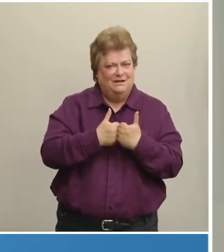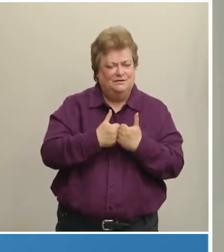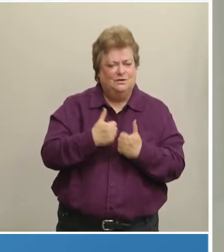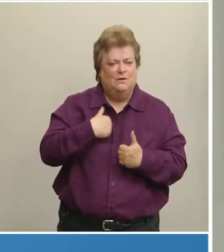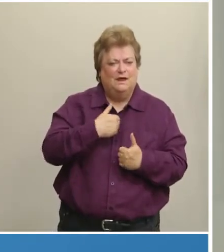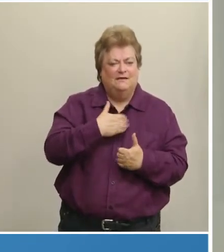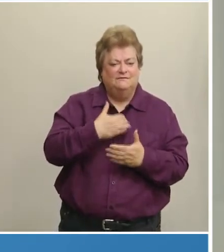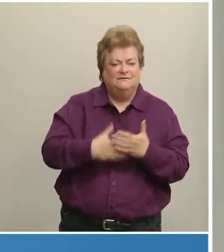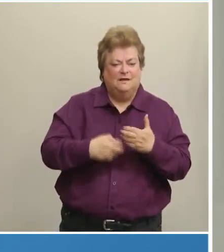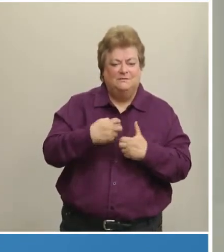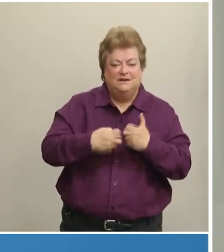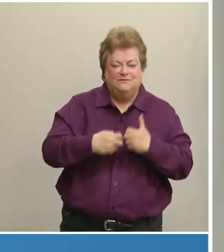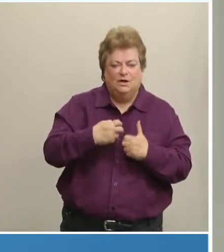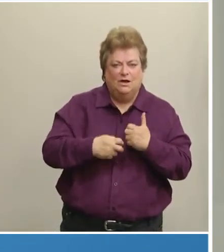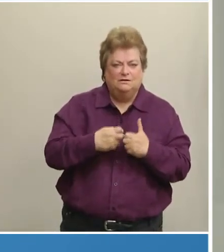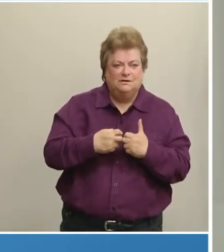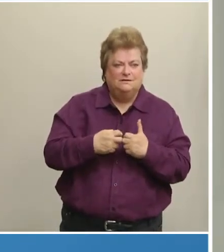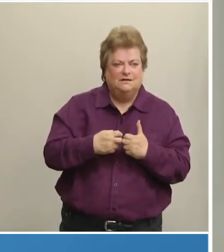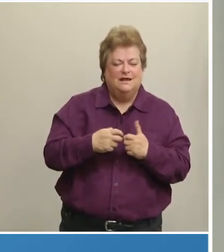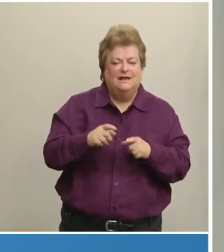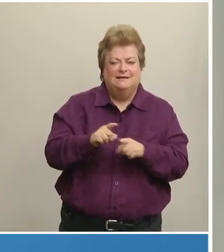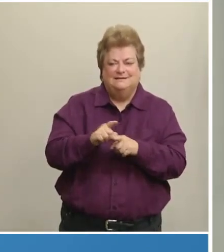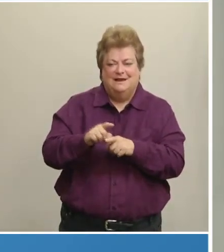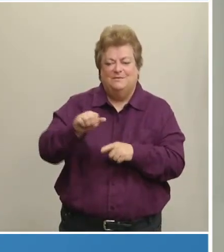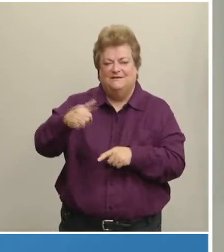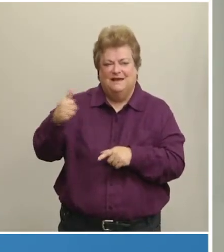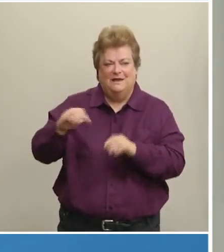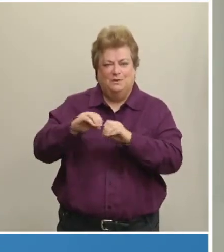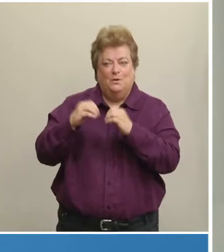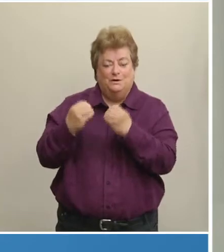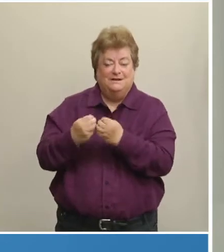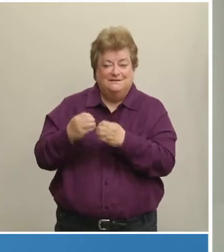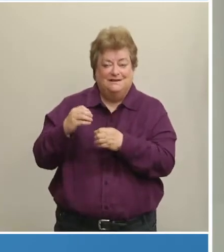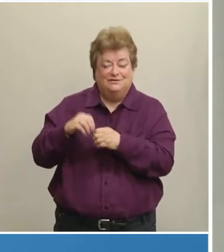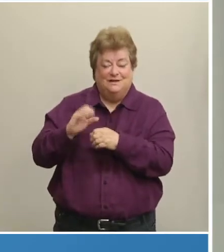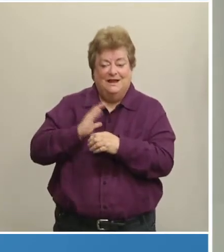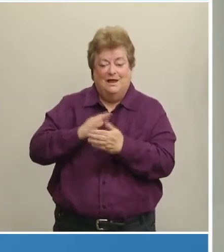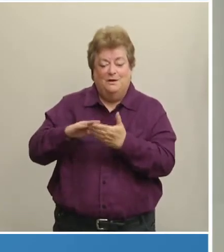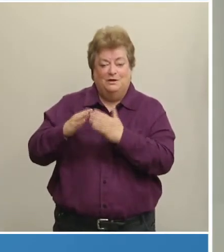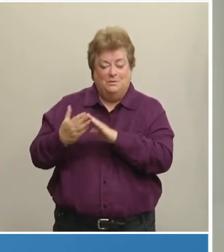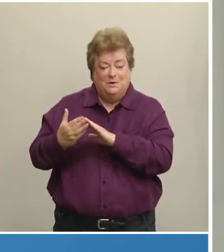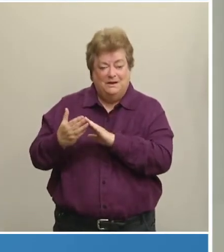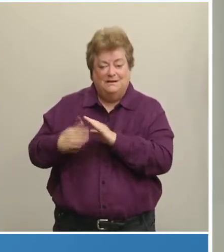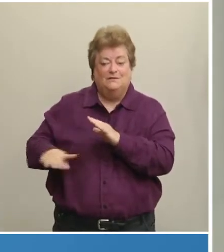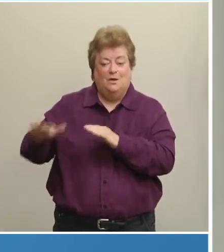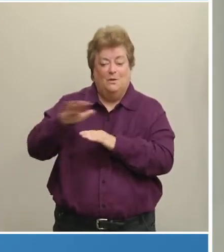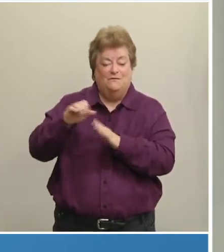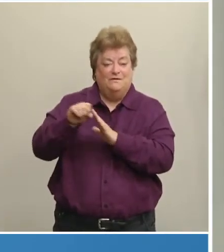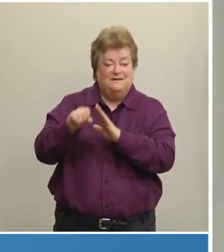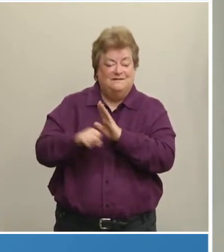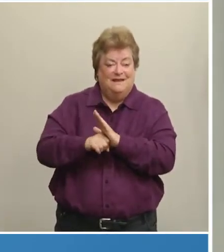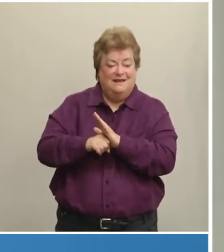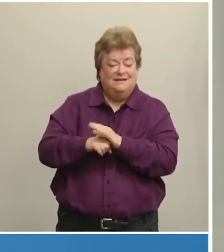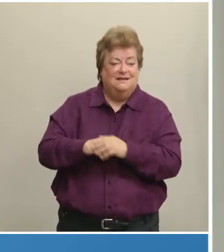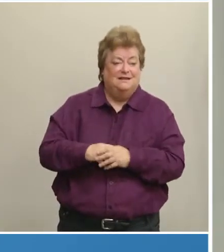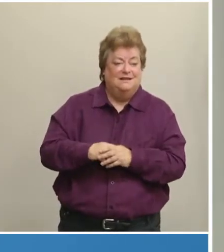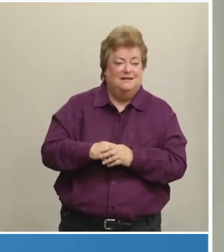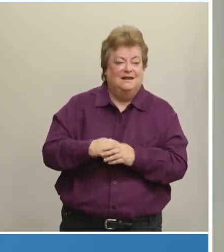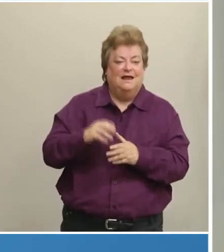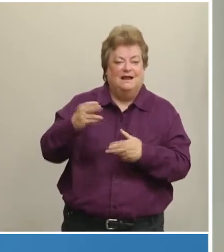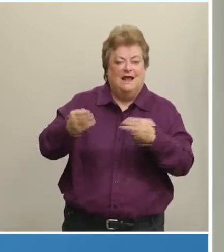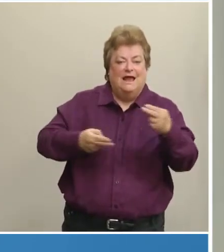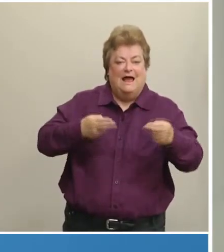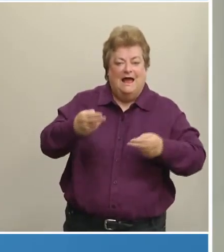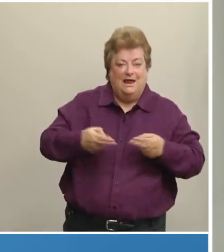some difficulty, like other organizations in our community and other communities across the state and really across the country, in